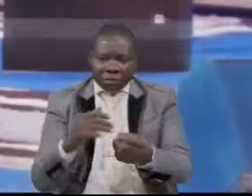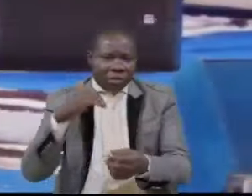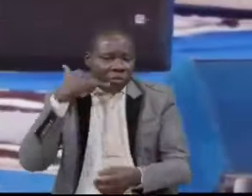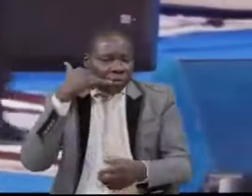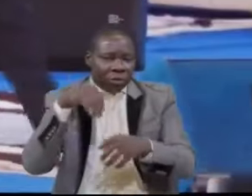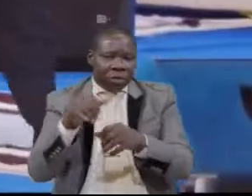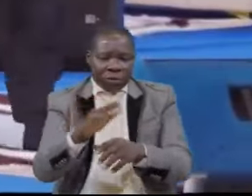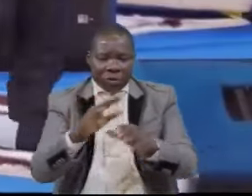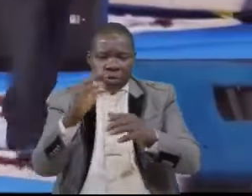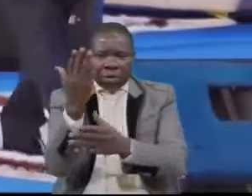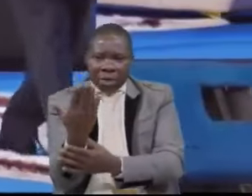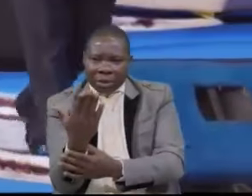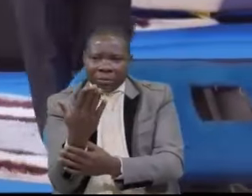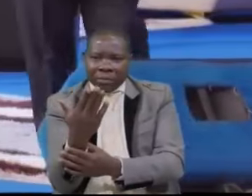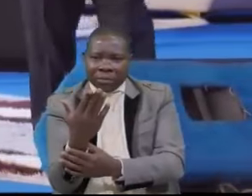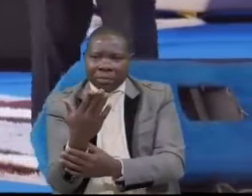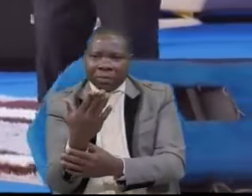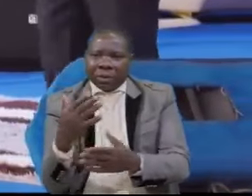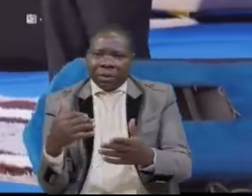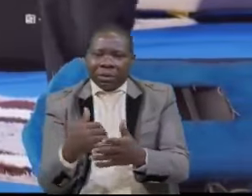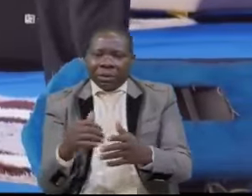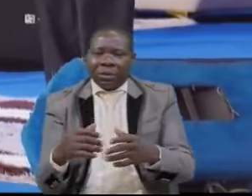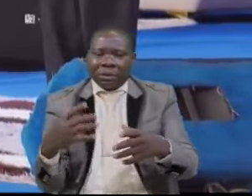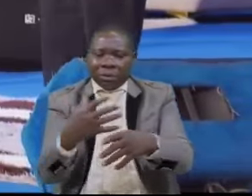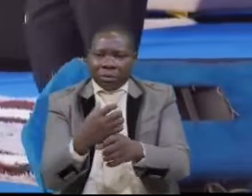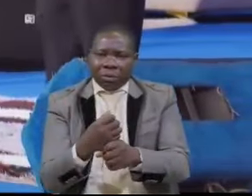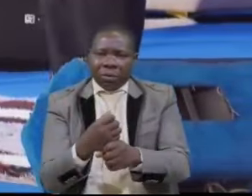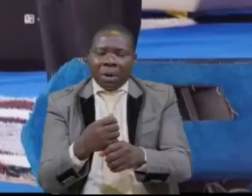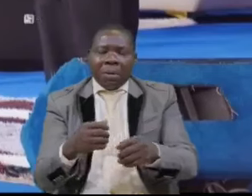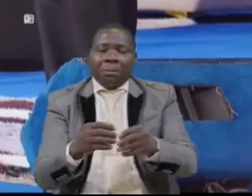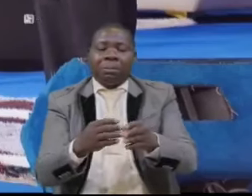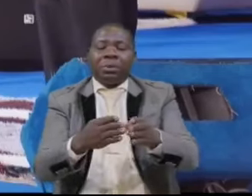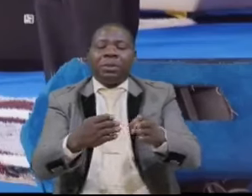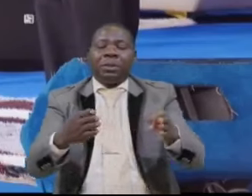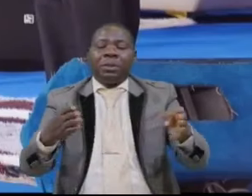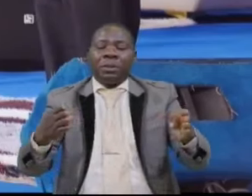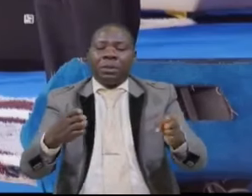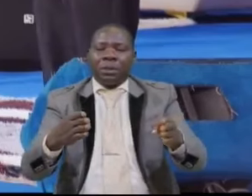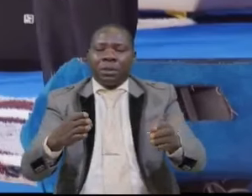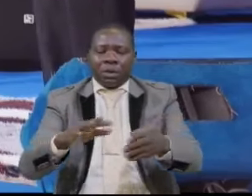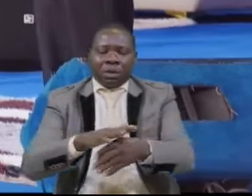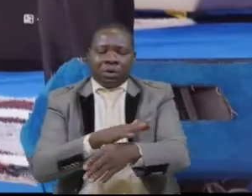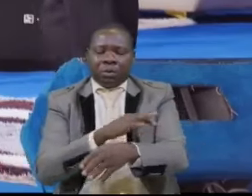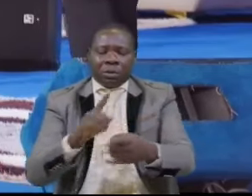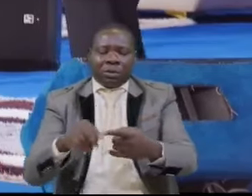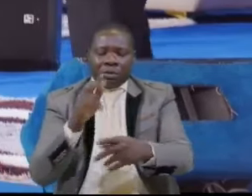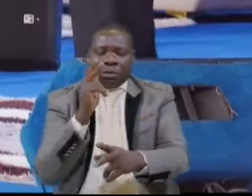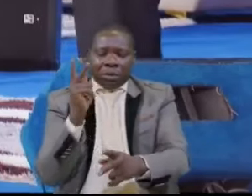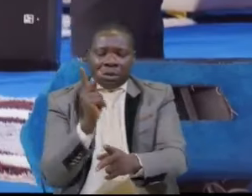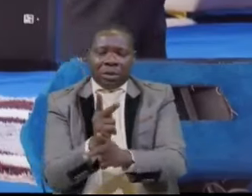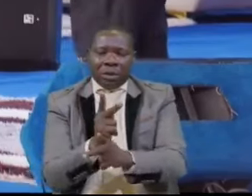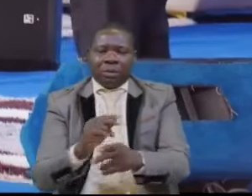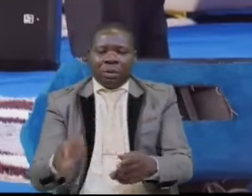took a big, a large computers to store those things in. They kept on improving until